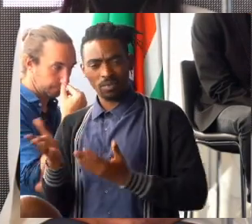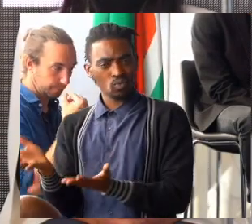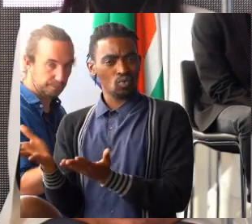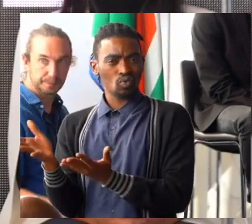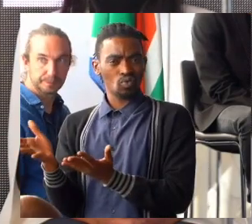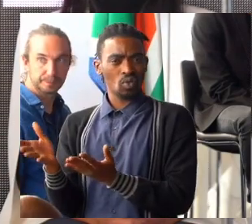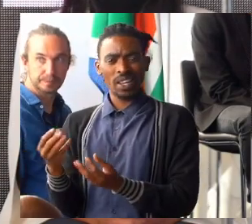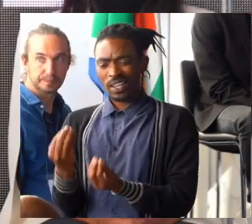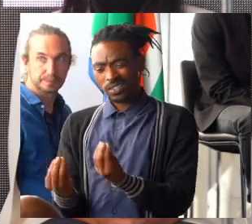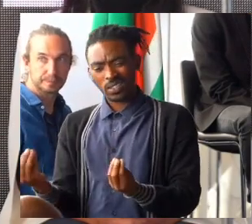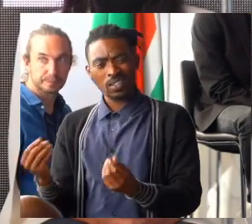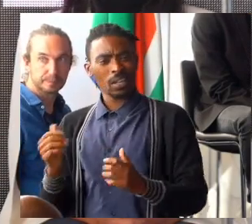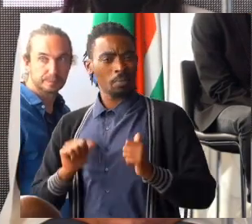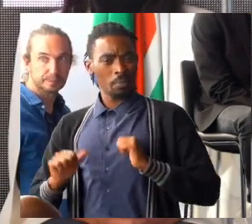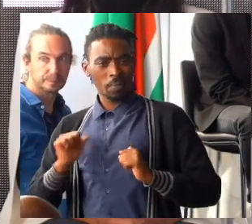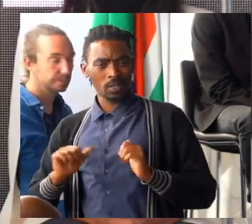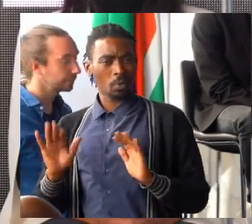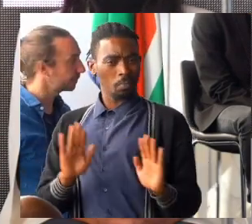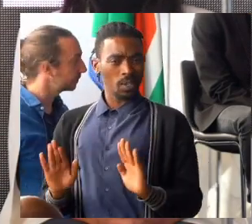like children.